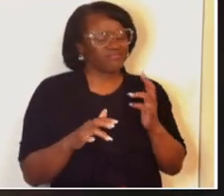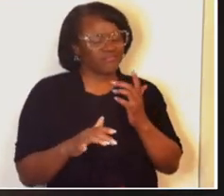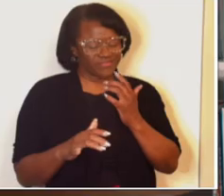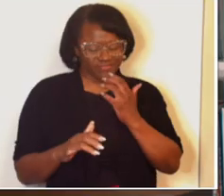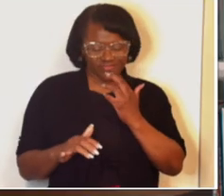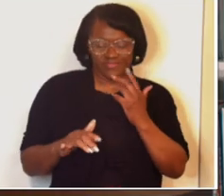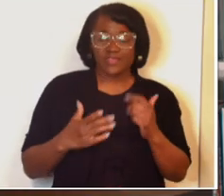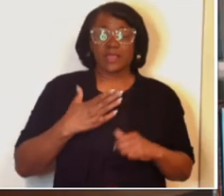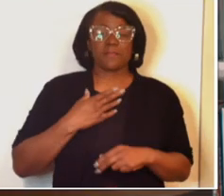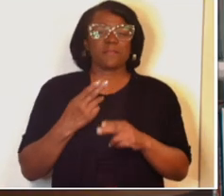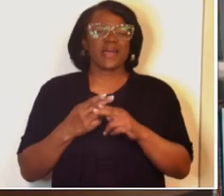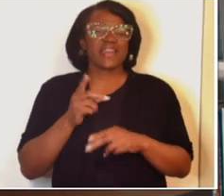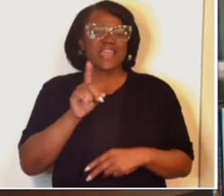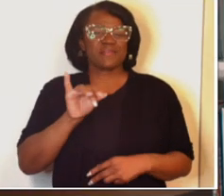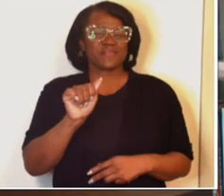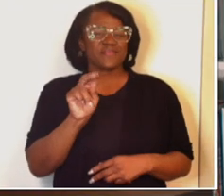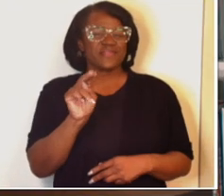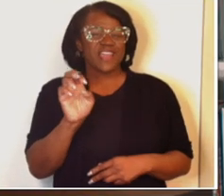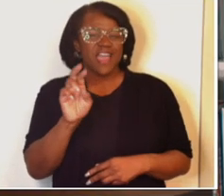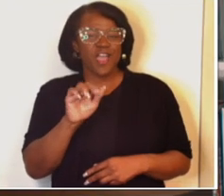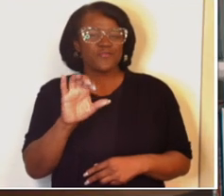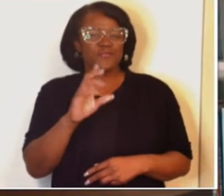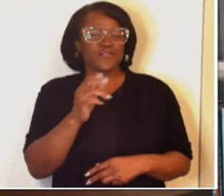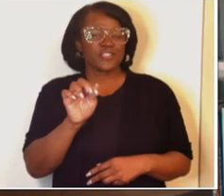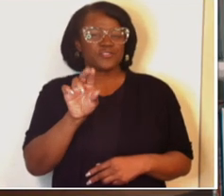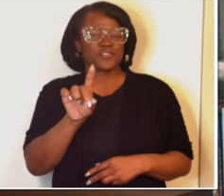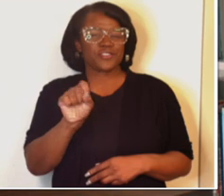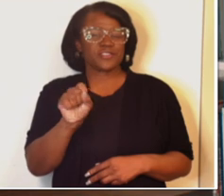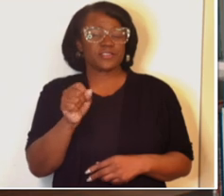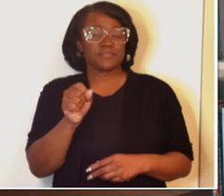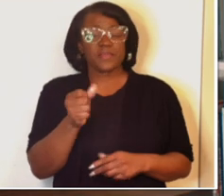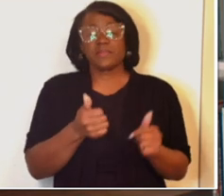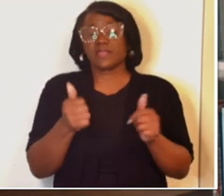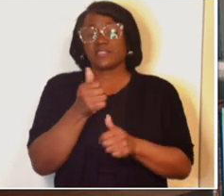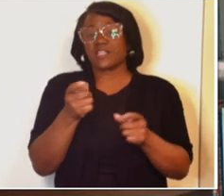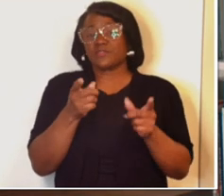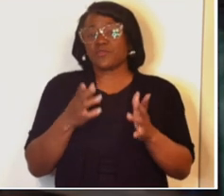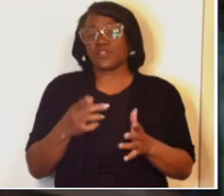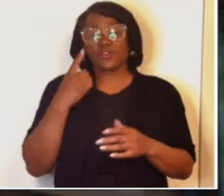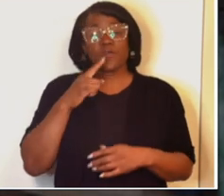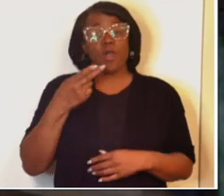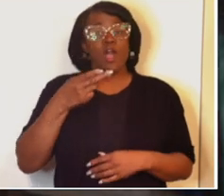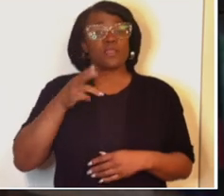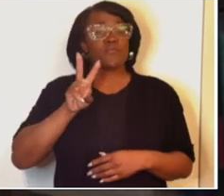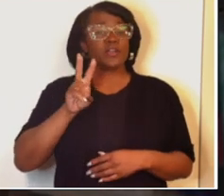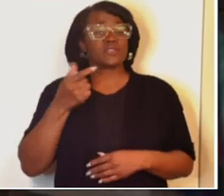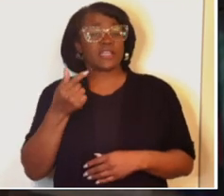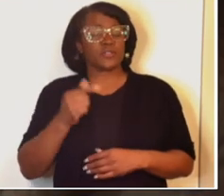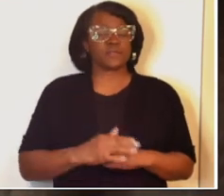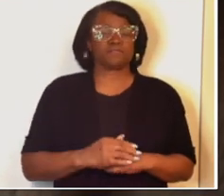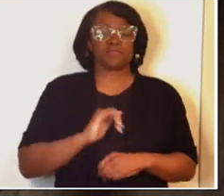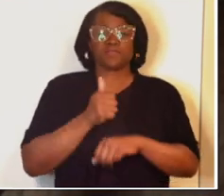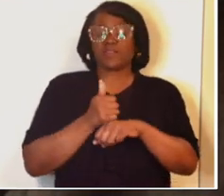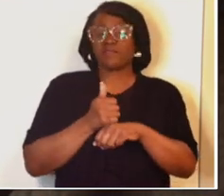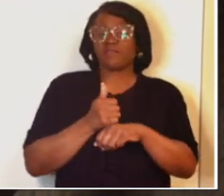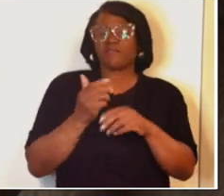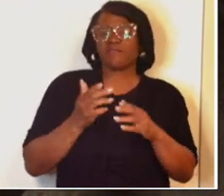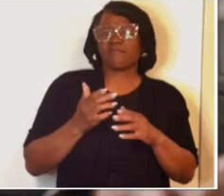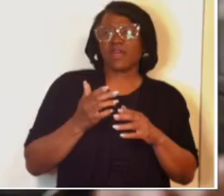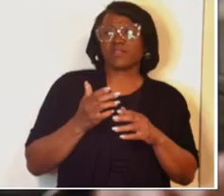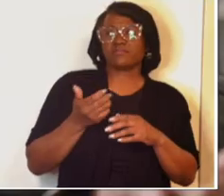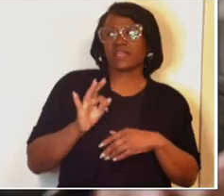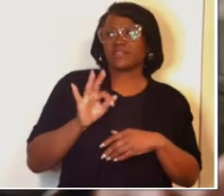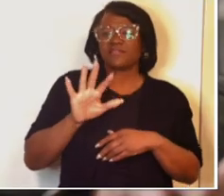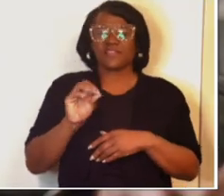My name is Diane Richards. I'm the executive director of the Harlem Writers Guild. It was founded in 1950.